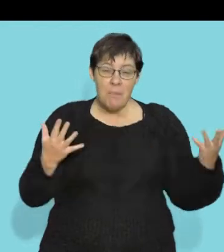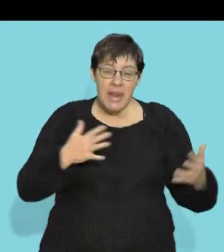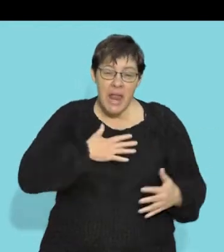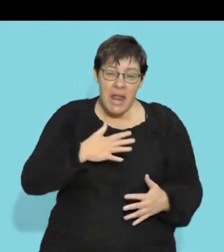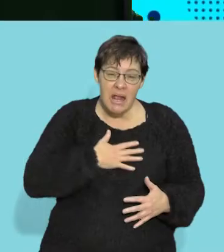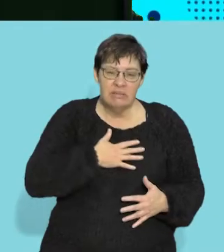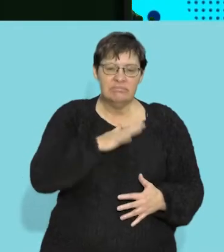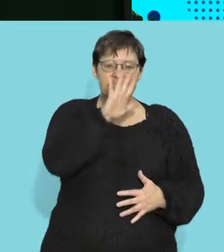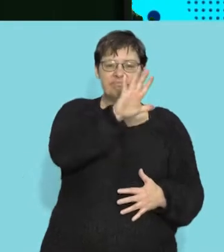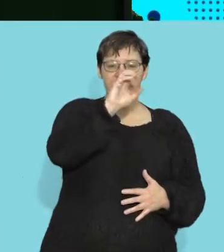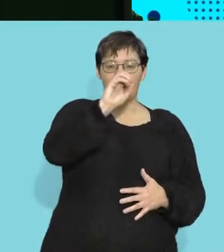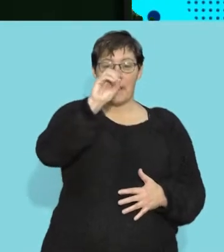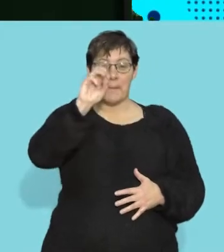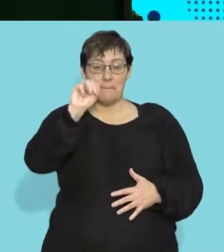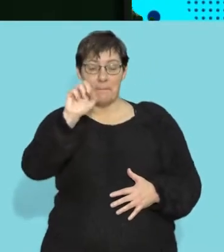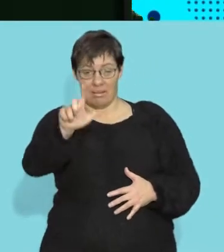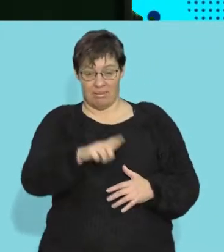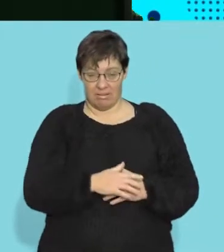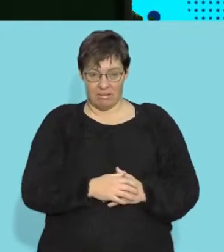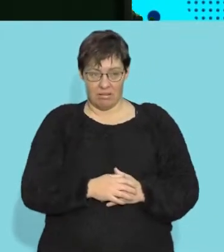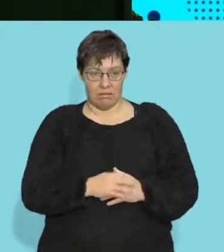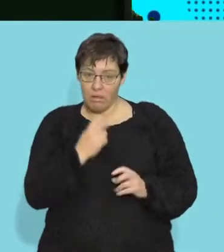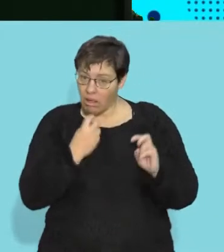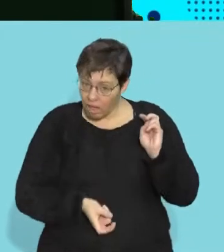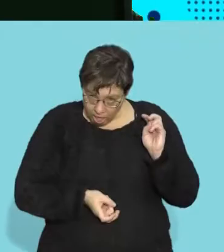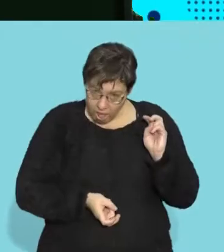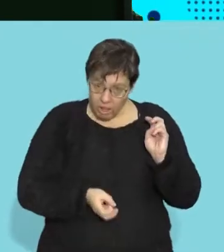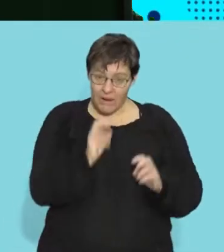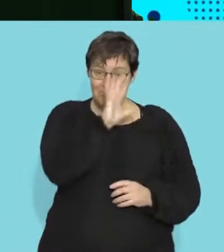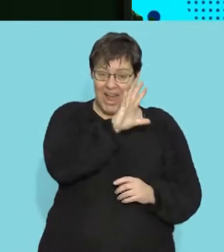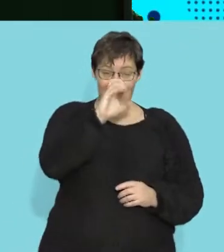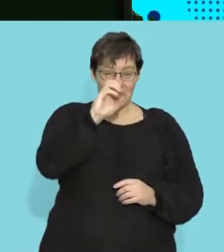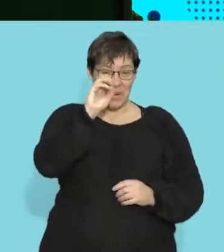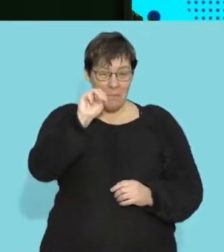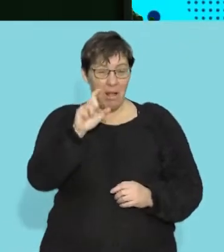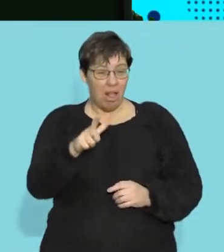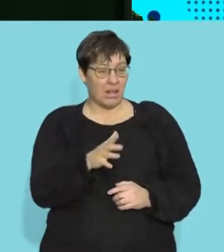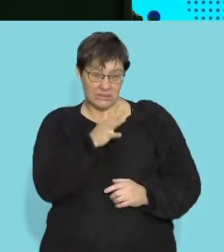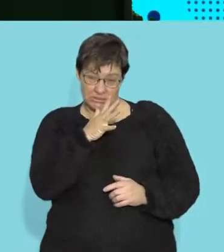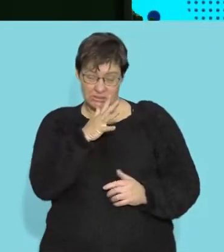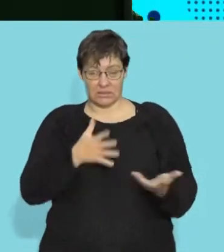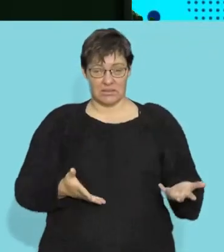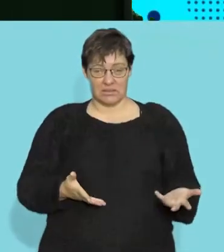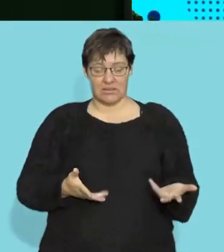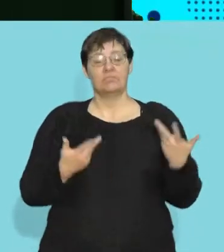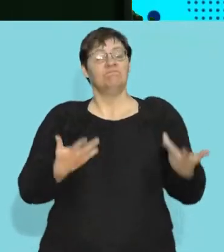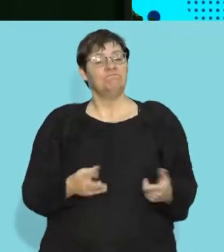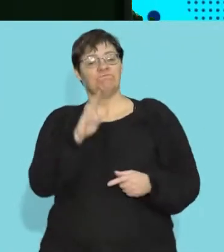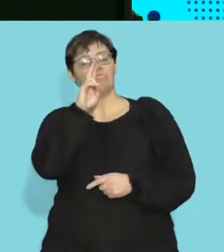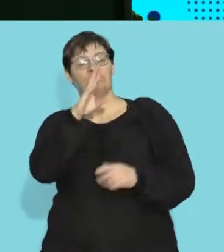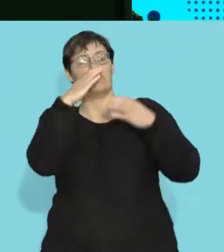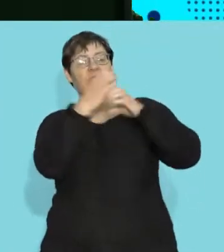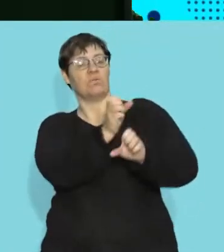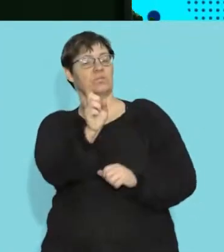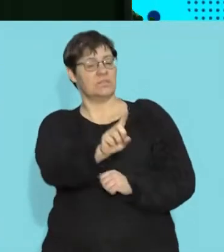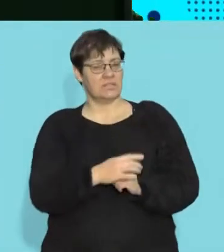single time. I know for me it was quite boggling, right, because it's quite a large amount. But what are we going to focus on this lesson? We're